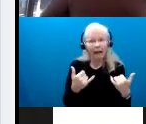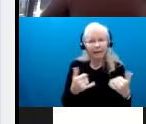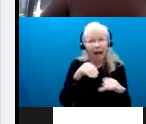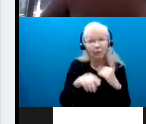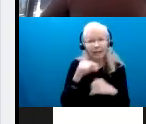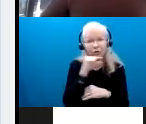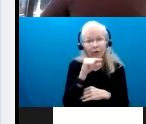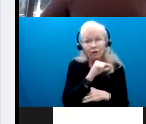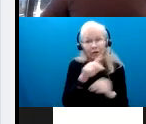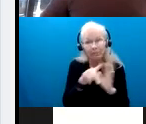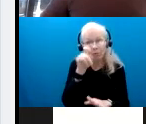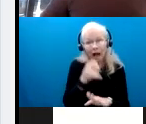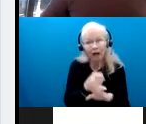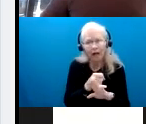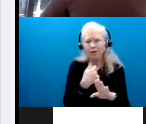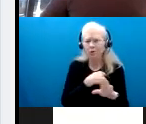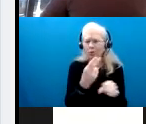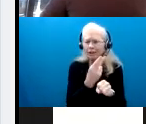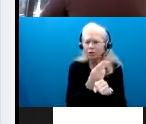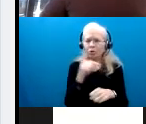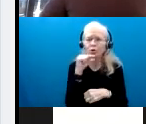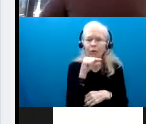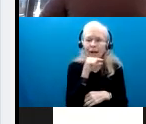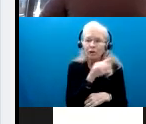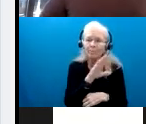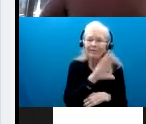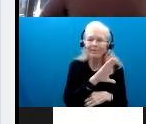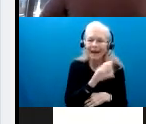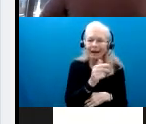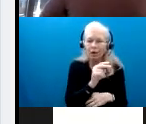called the, here, hang on.